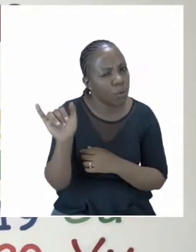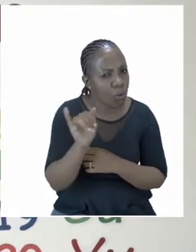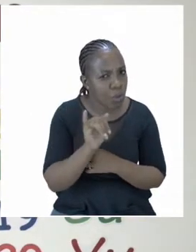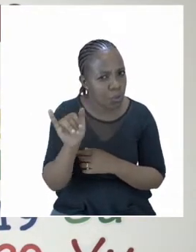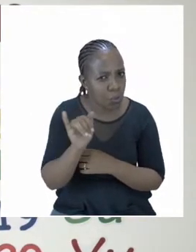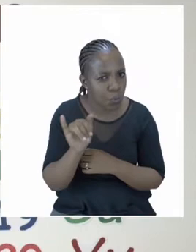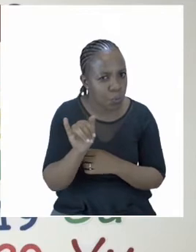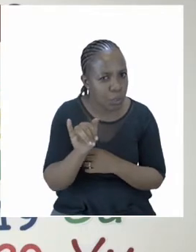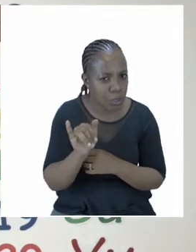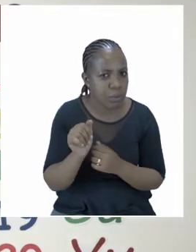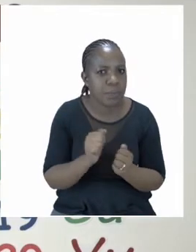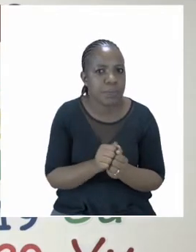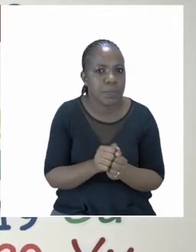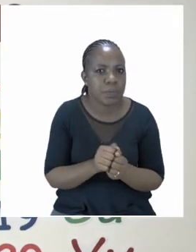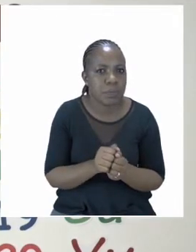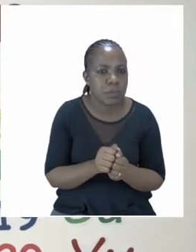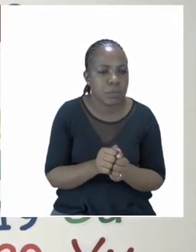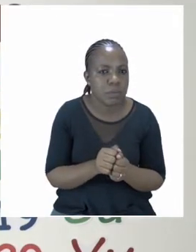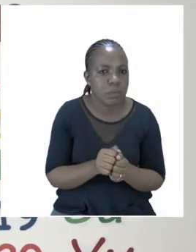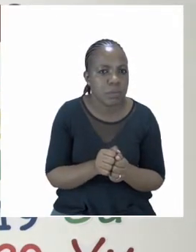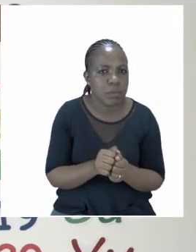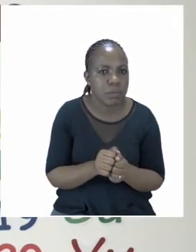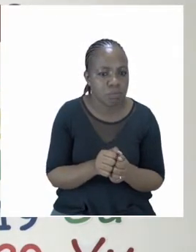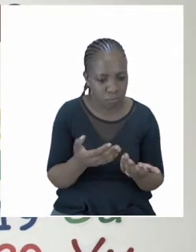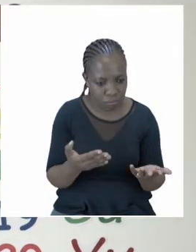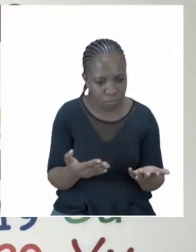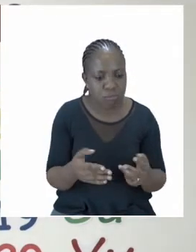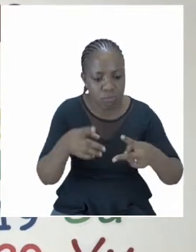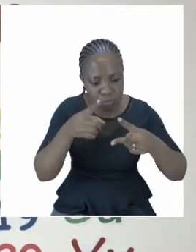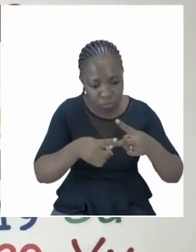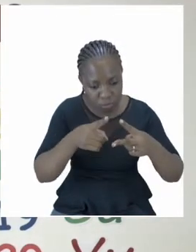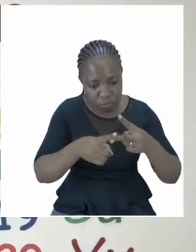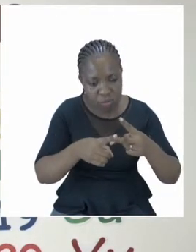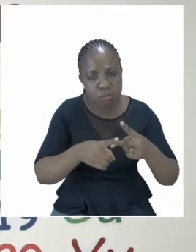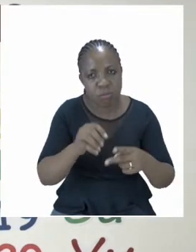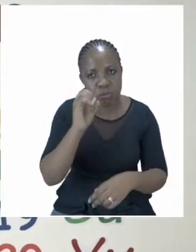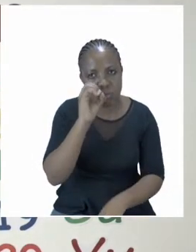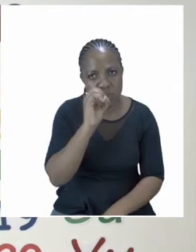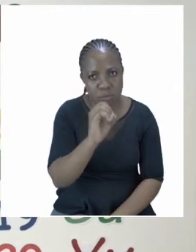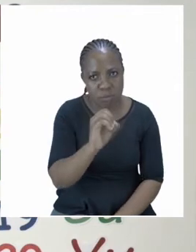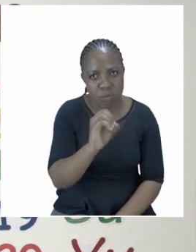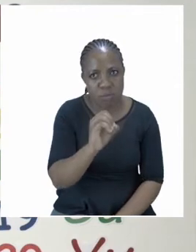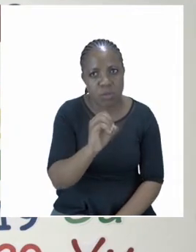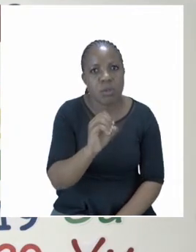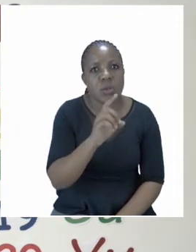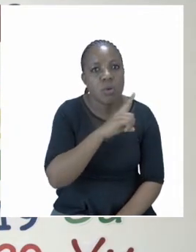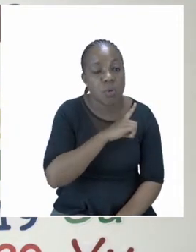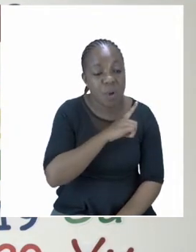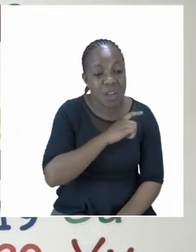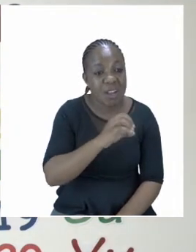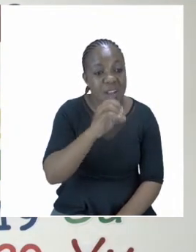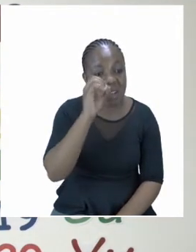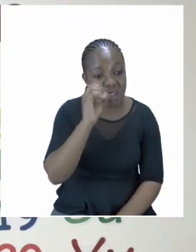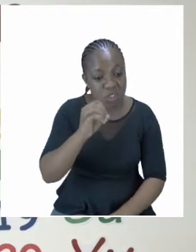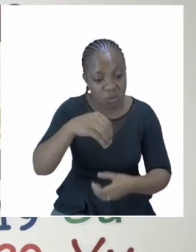7? Well done. It is the window because of the number 0, which